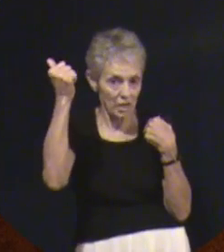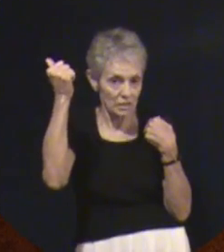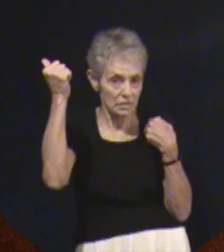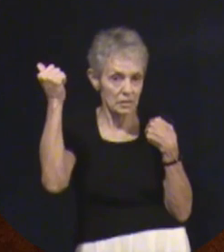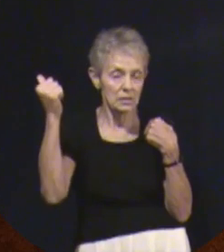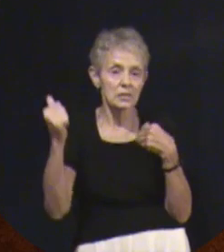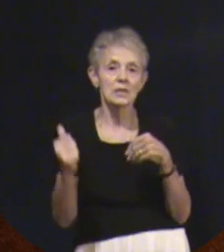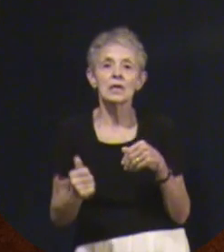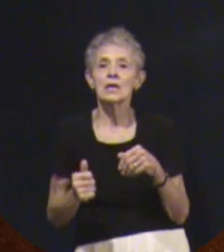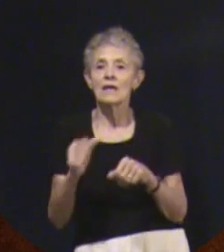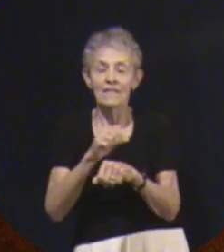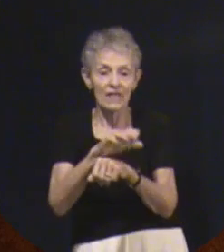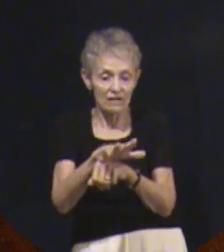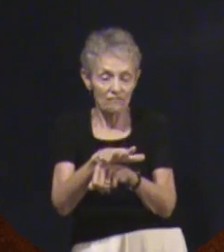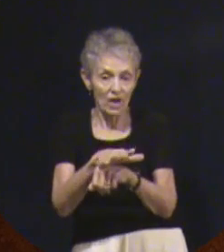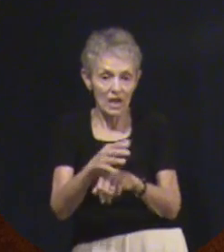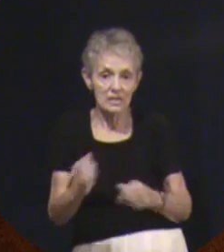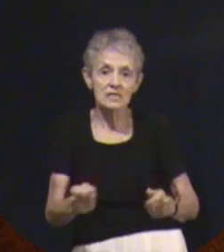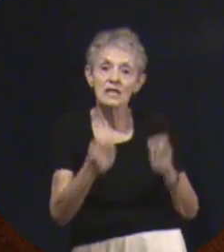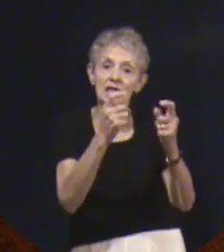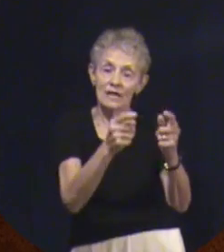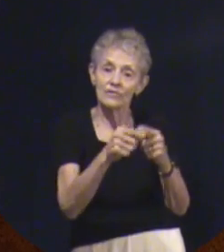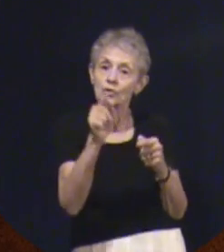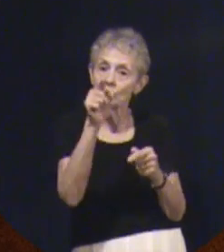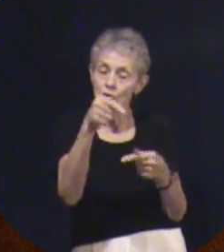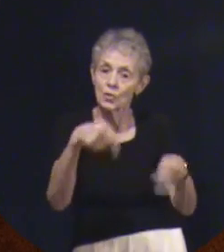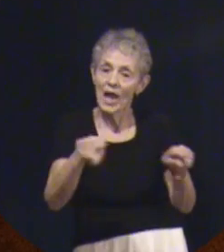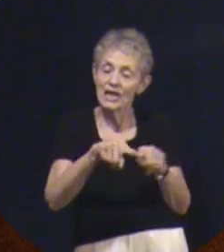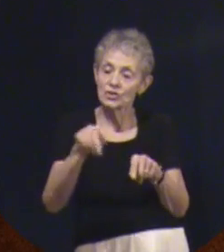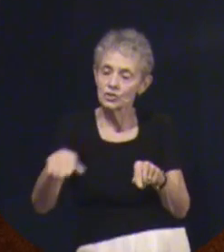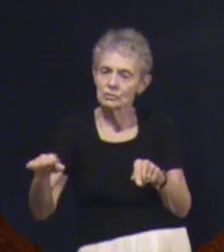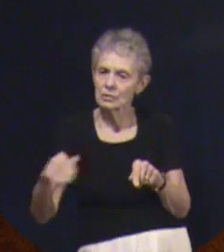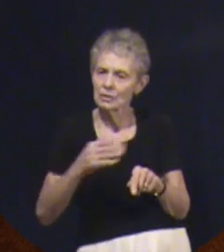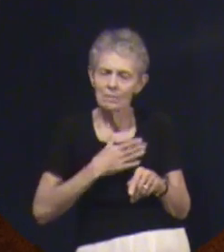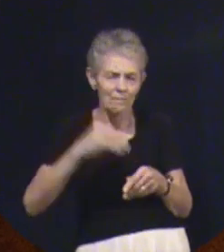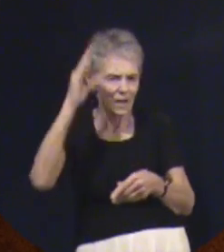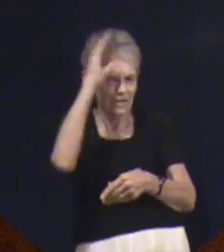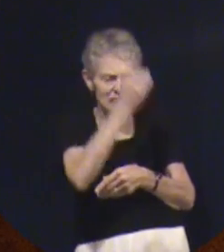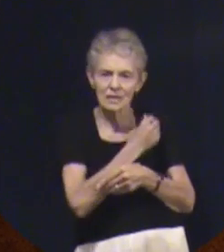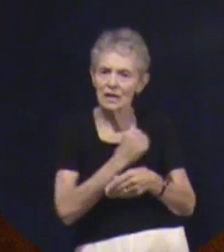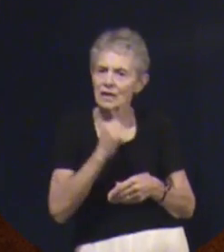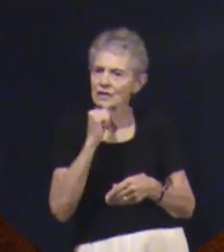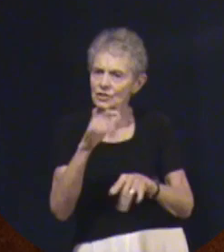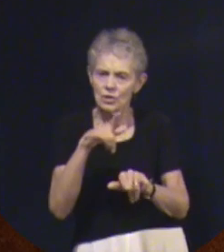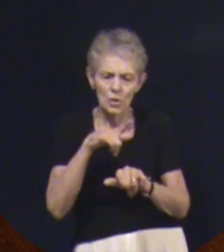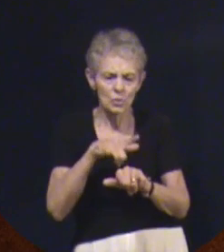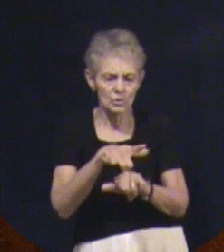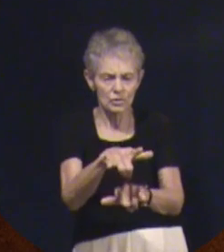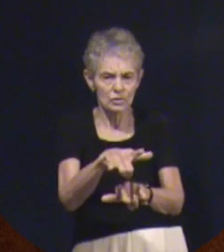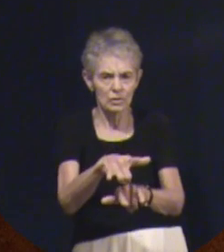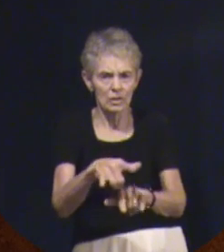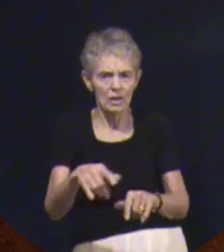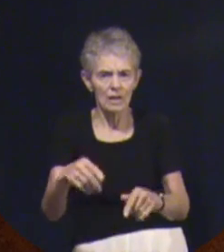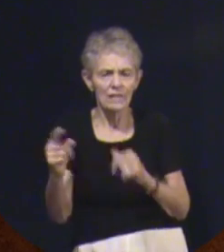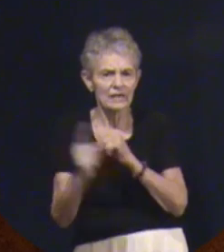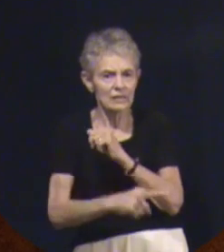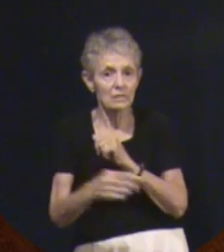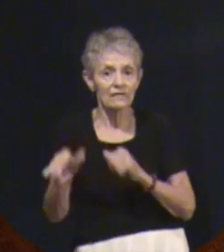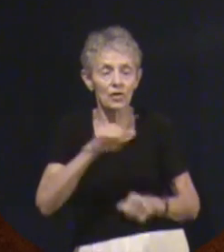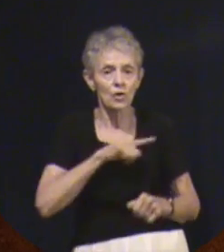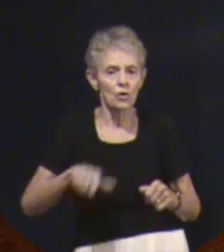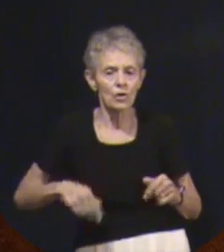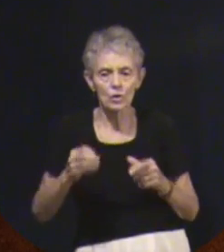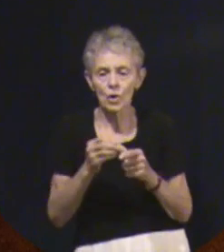exhortation addressed to you as children. My son, do not disdain the discipline of the Lord, or lose